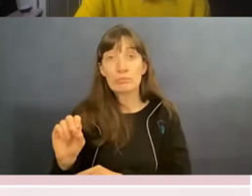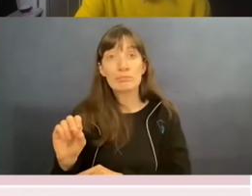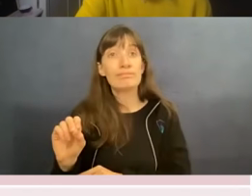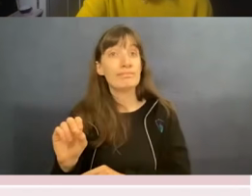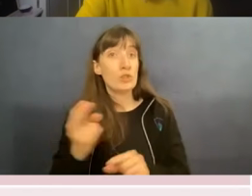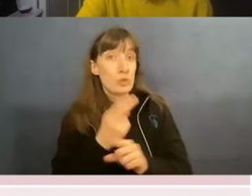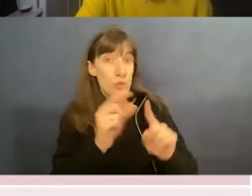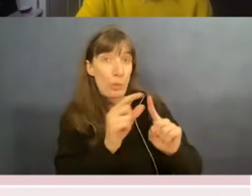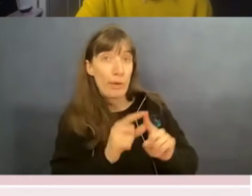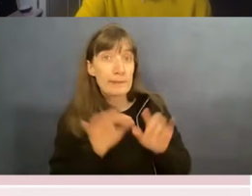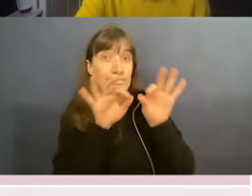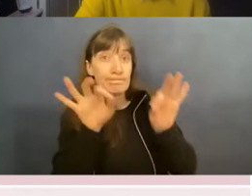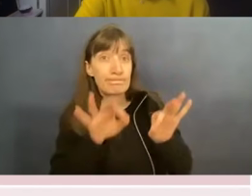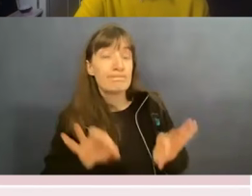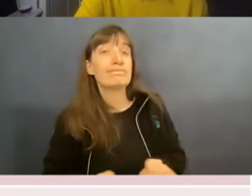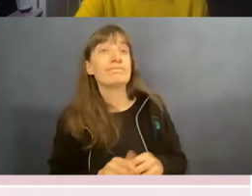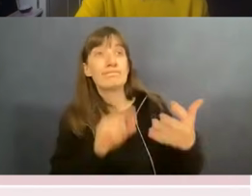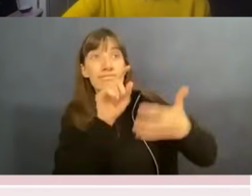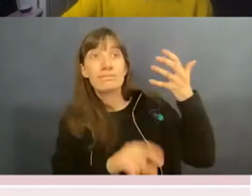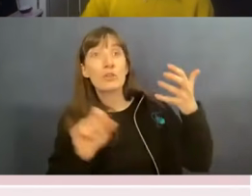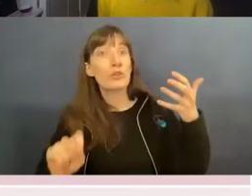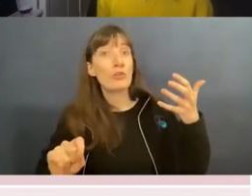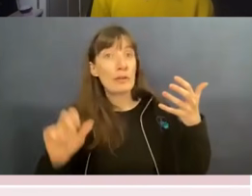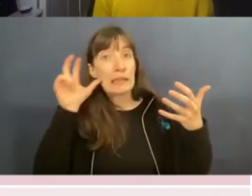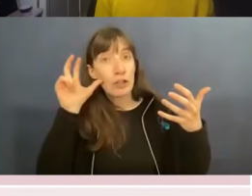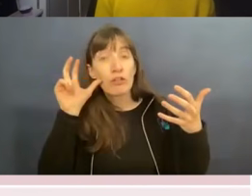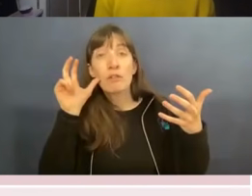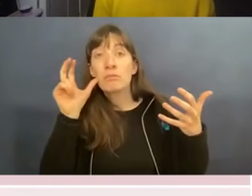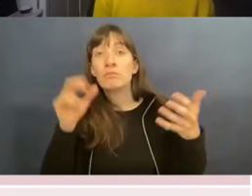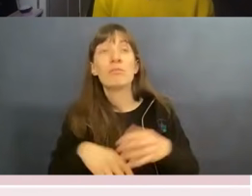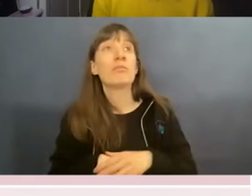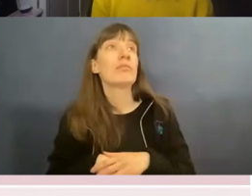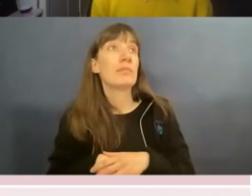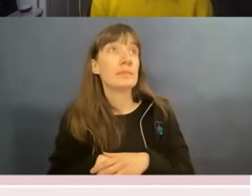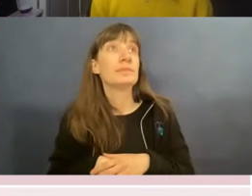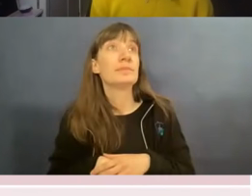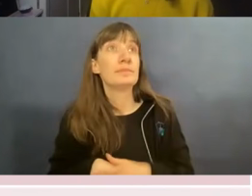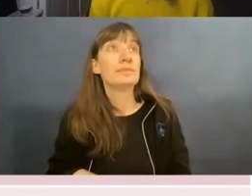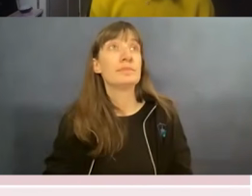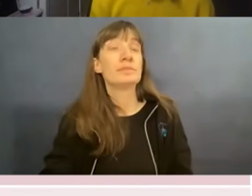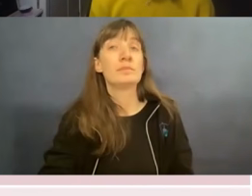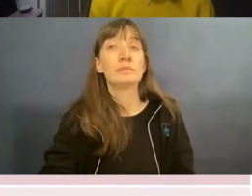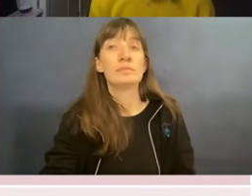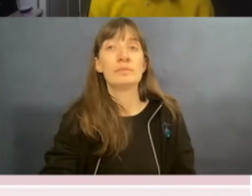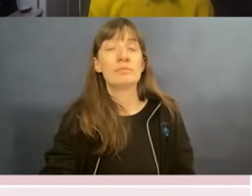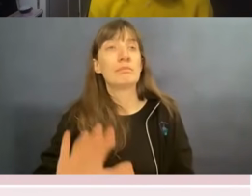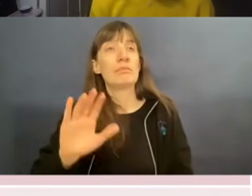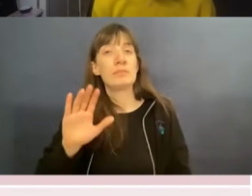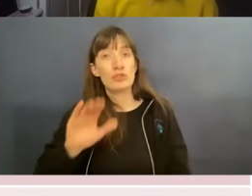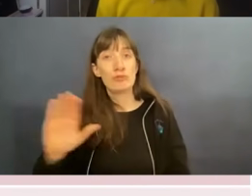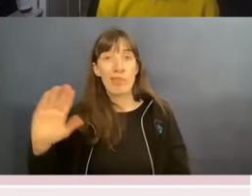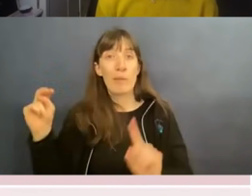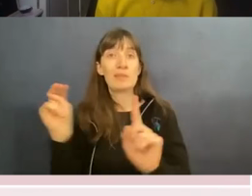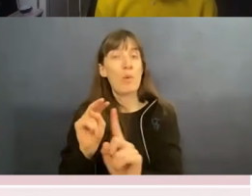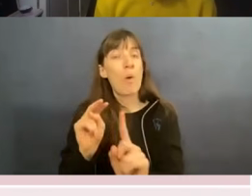describe things, these might be some things that you'll hear of, um, in their perception too, of like, oh,